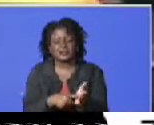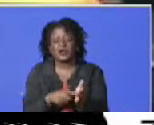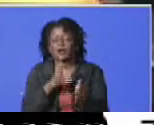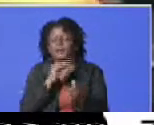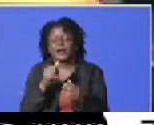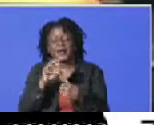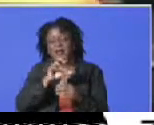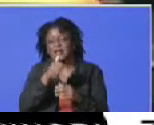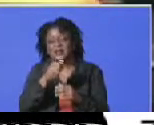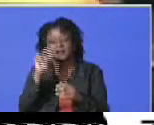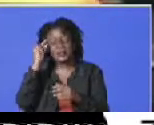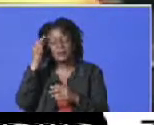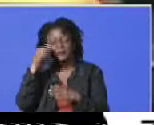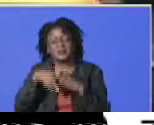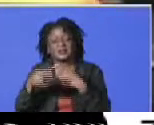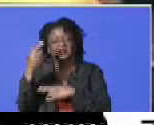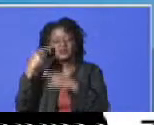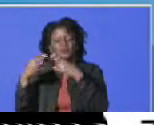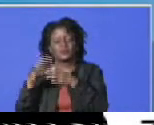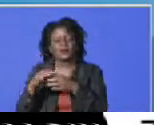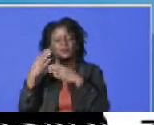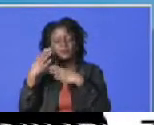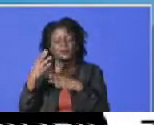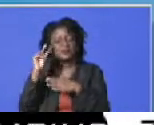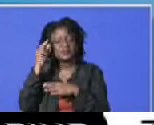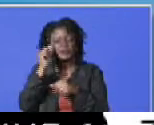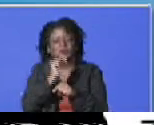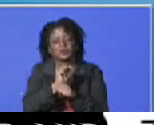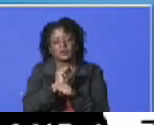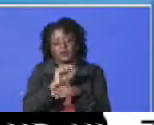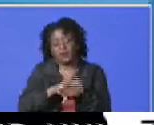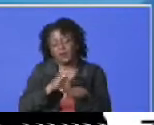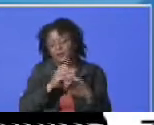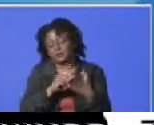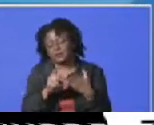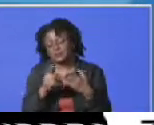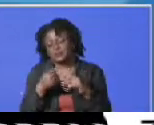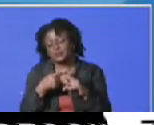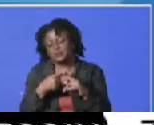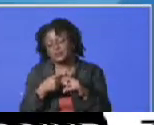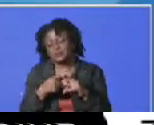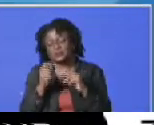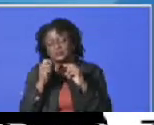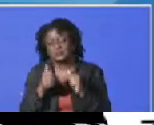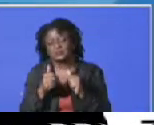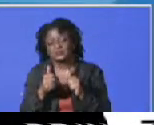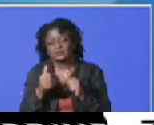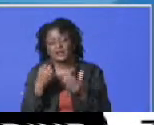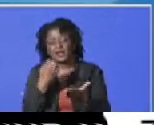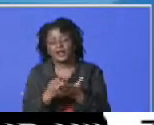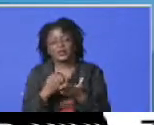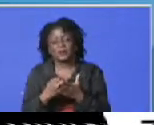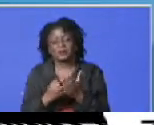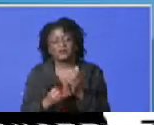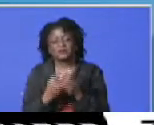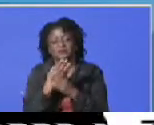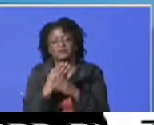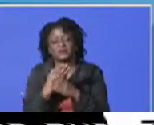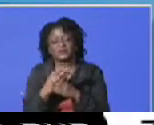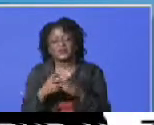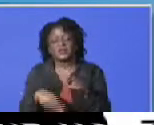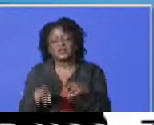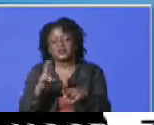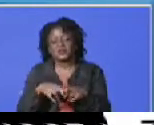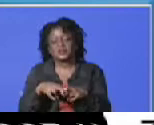in the history of the Bahamas. Turnquest says government is working on initiatives to accelerate economic growth, increasing allocation for small business growth